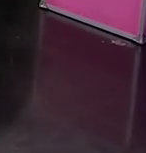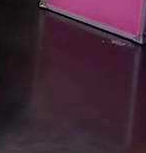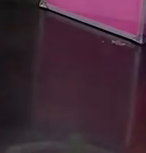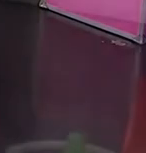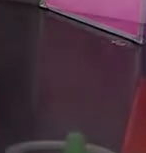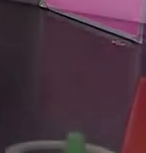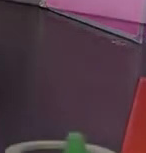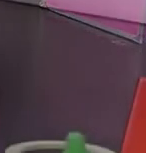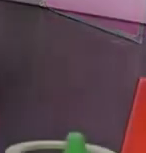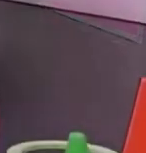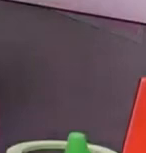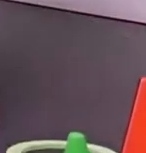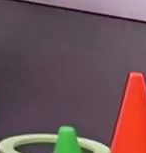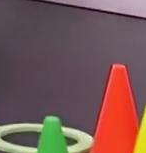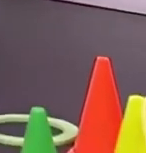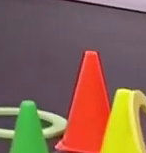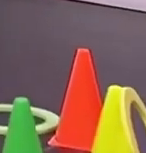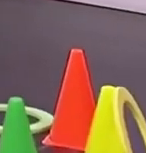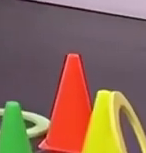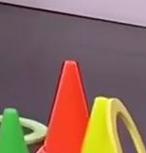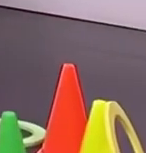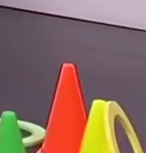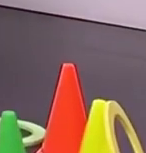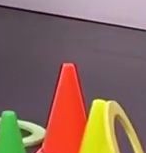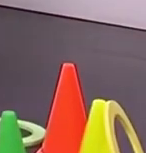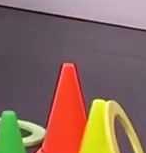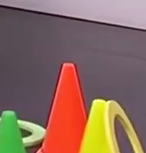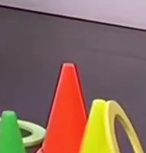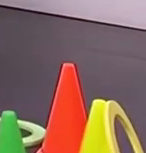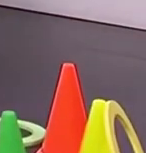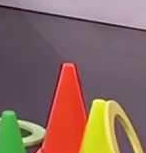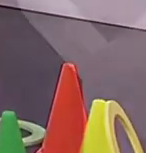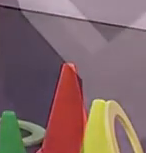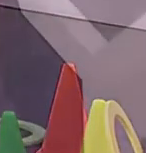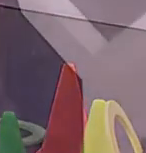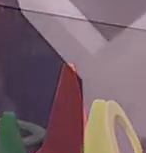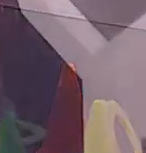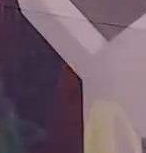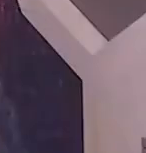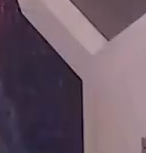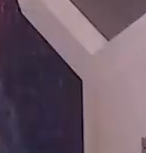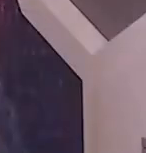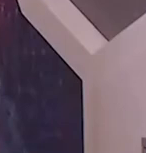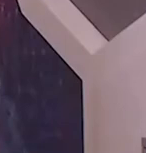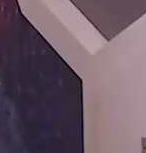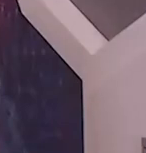Are we being punished? No, we are exercising. Stretch.